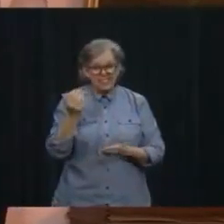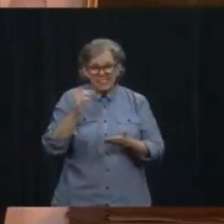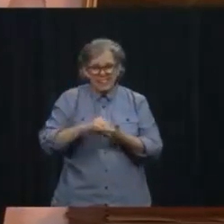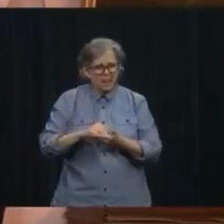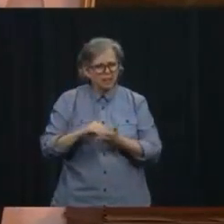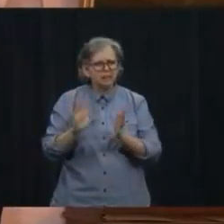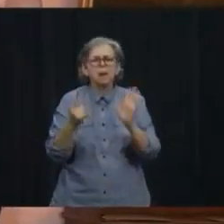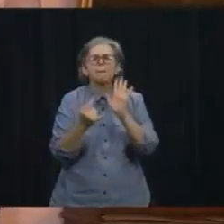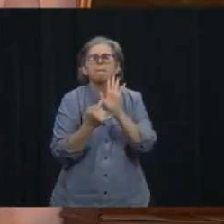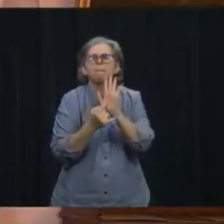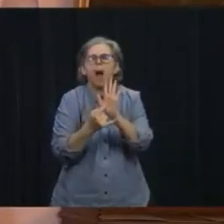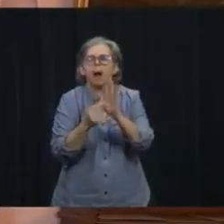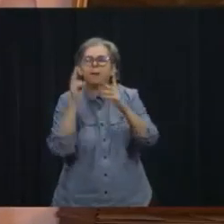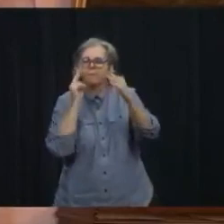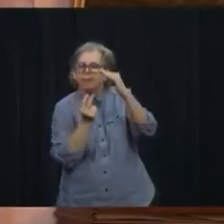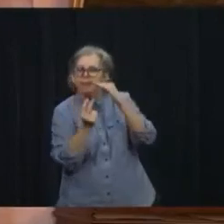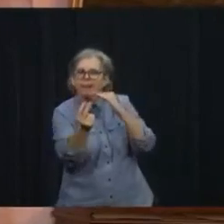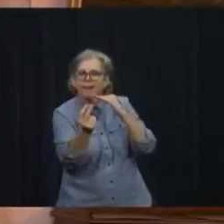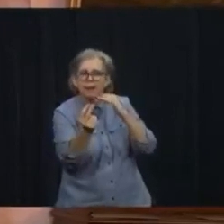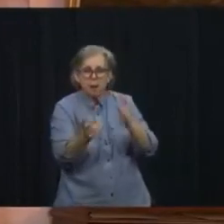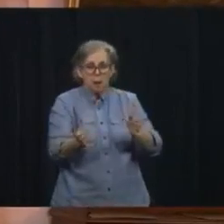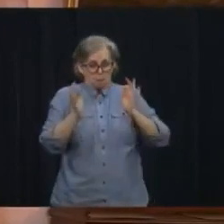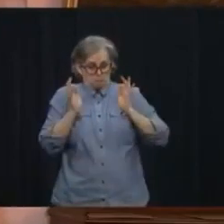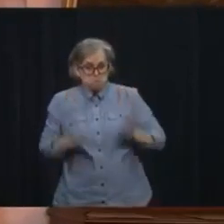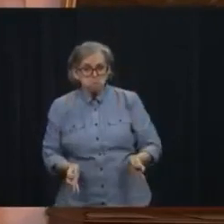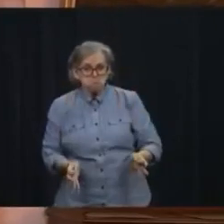out exactly like this. But this is